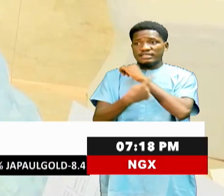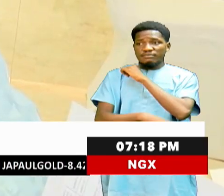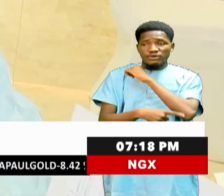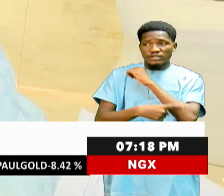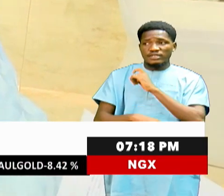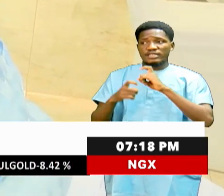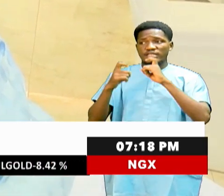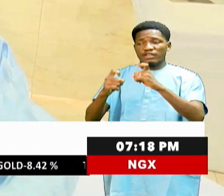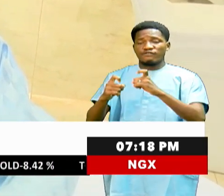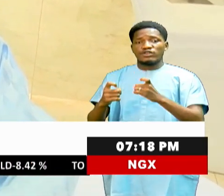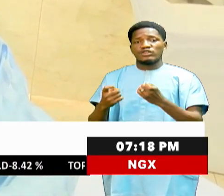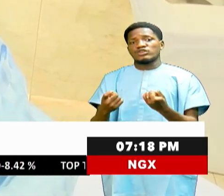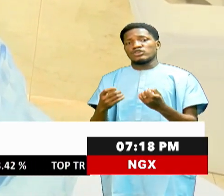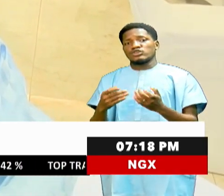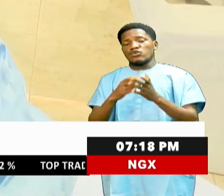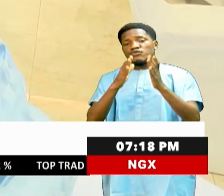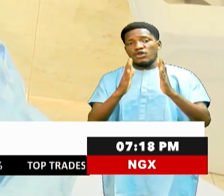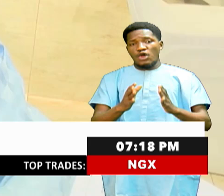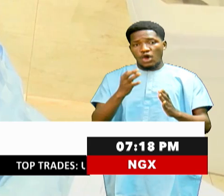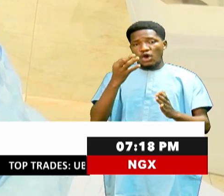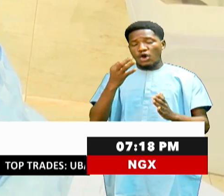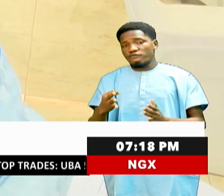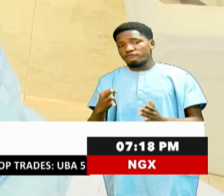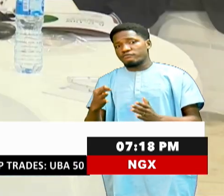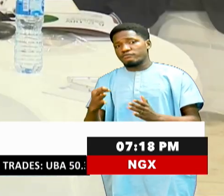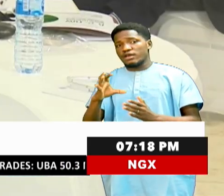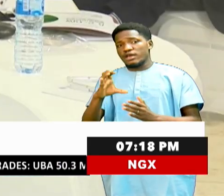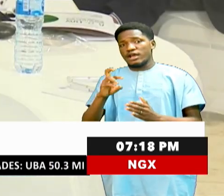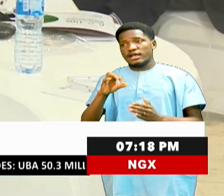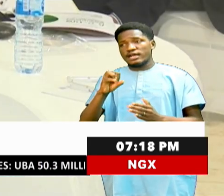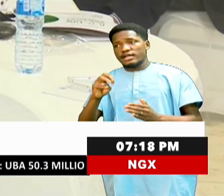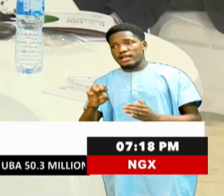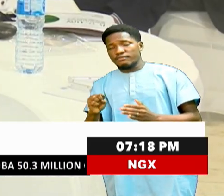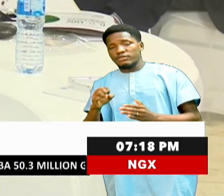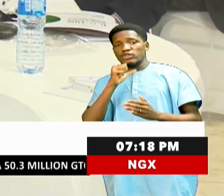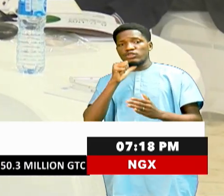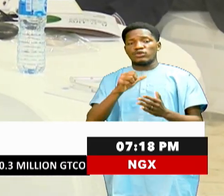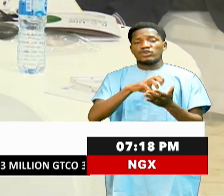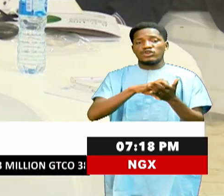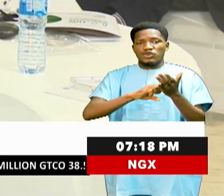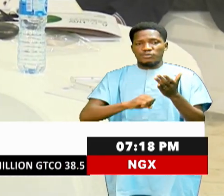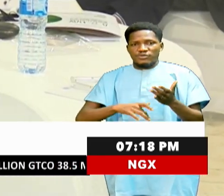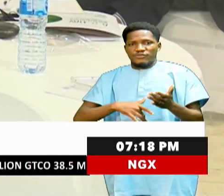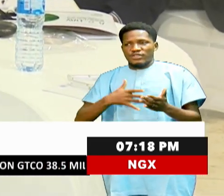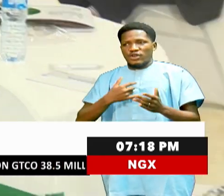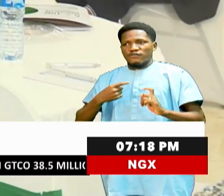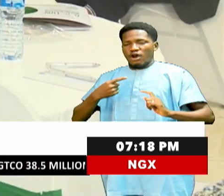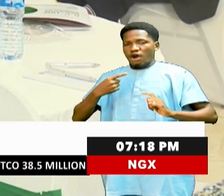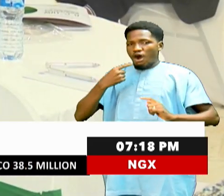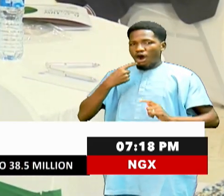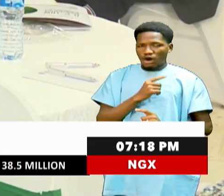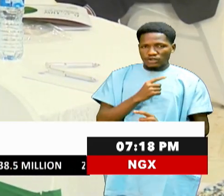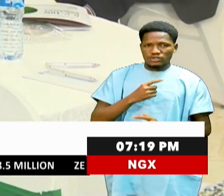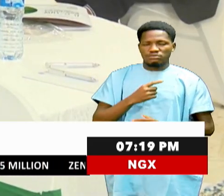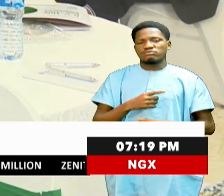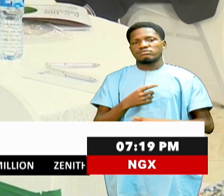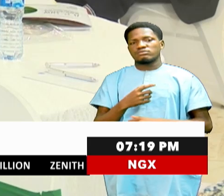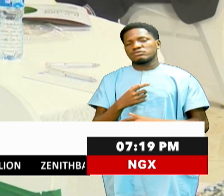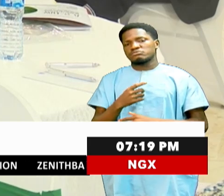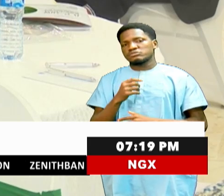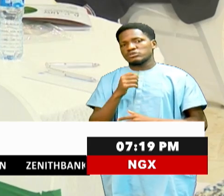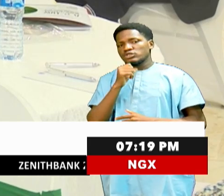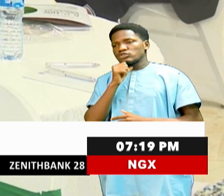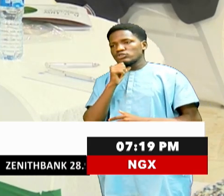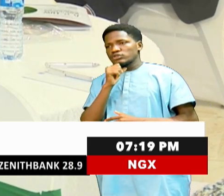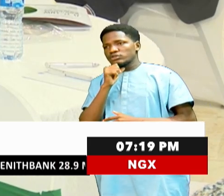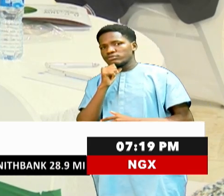offender of a crime did not adequately assuage his feelings of hurt led to the introduction of restorative justice to the Nigerian